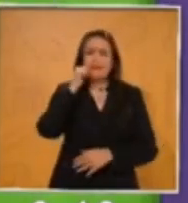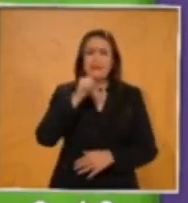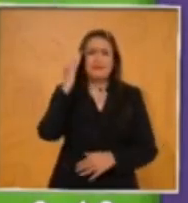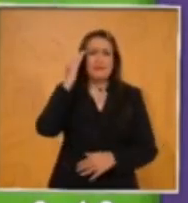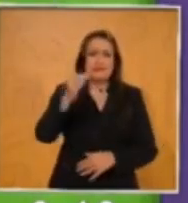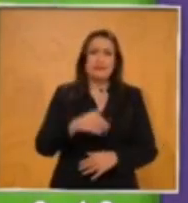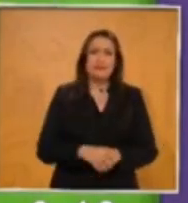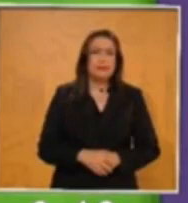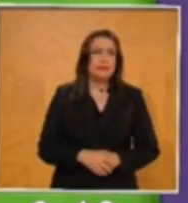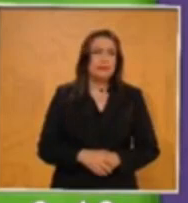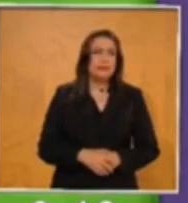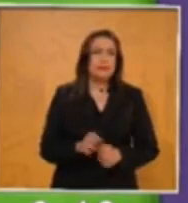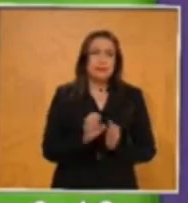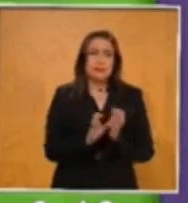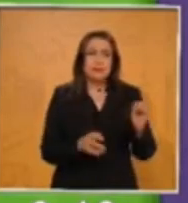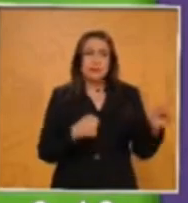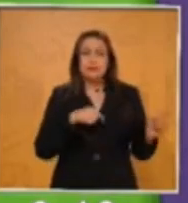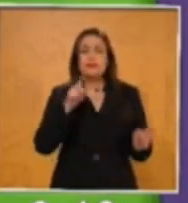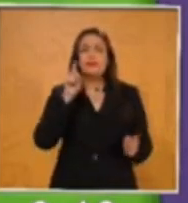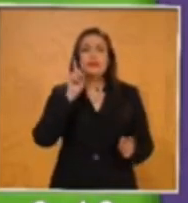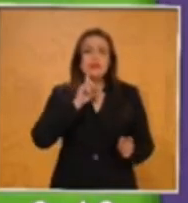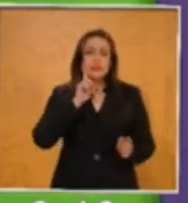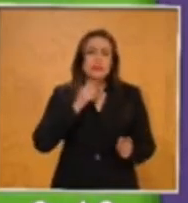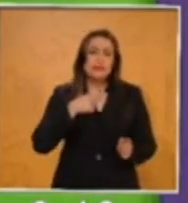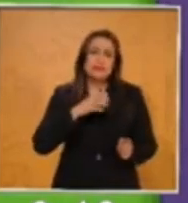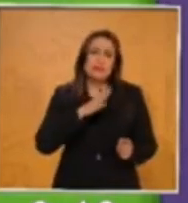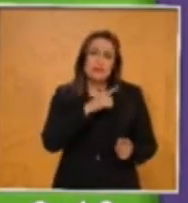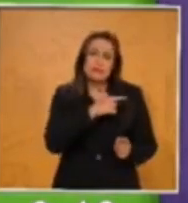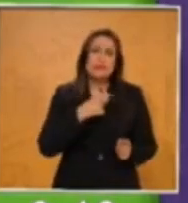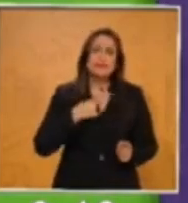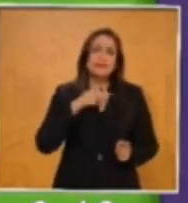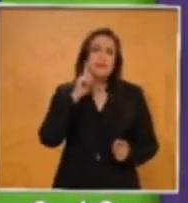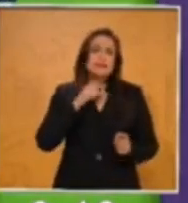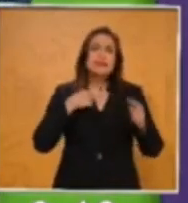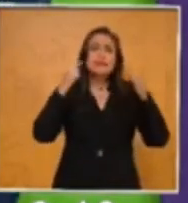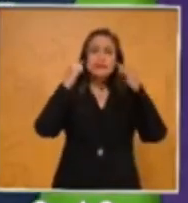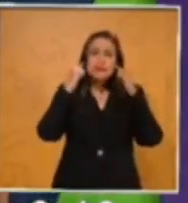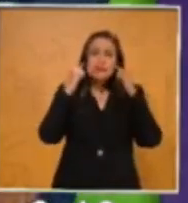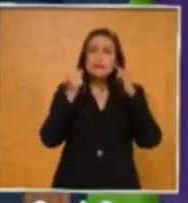this lady, with microphone, interpreting music.